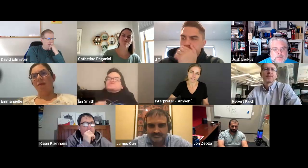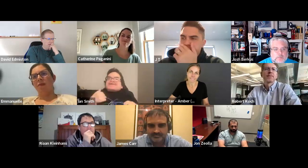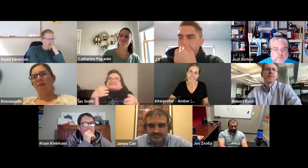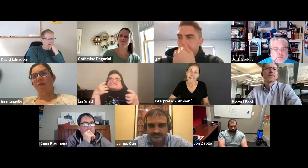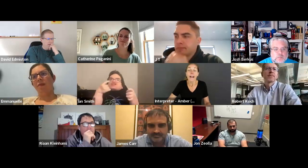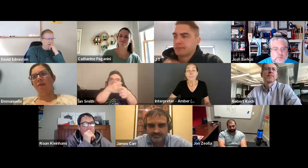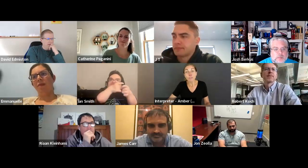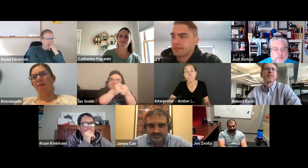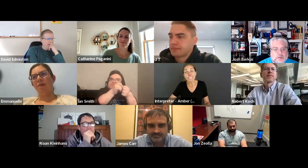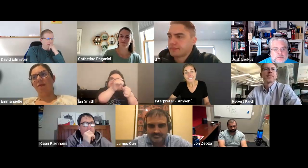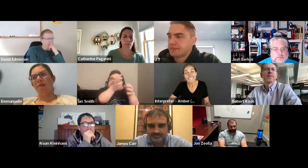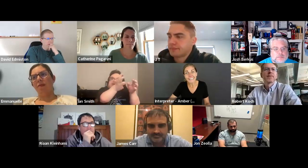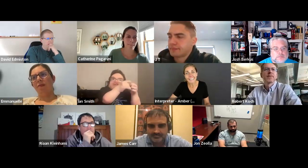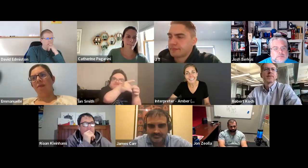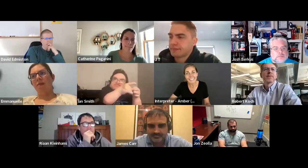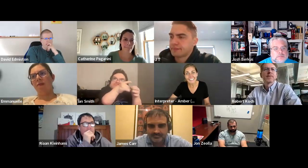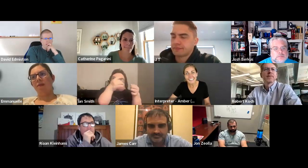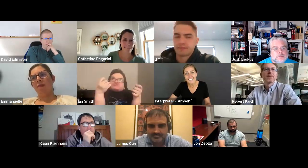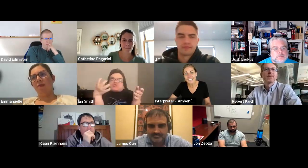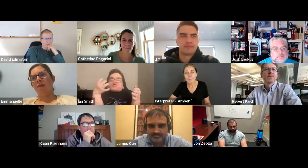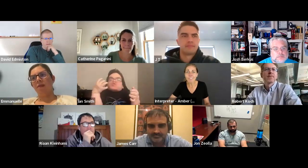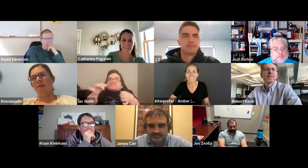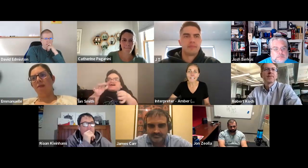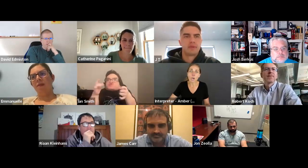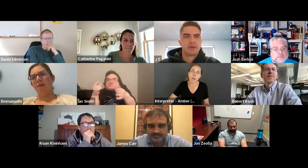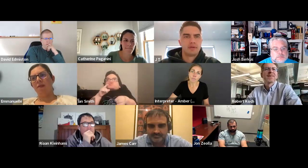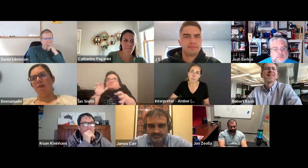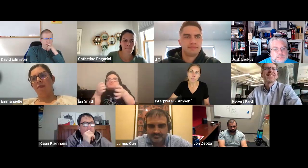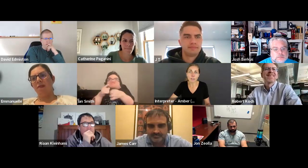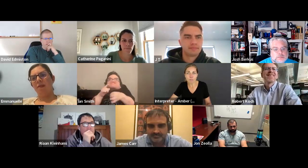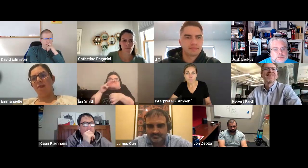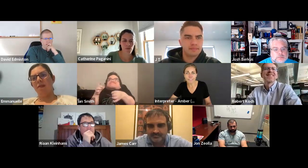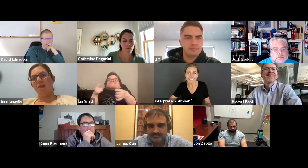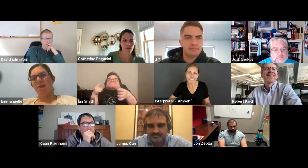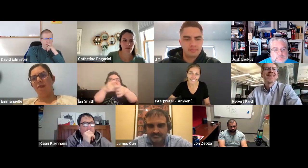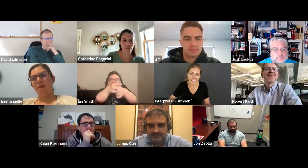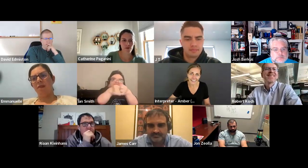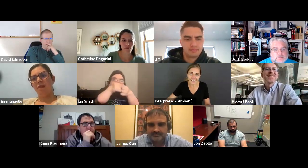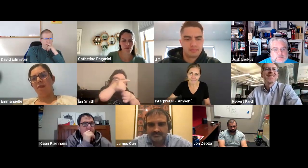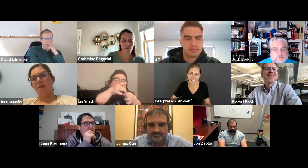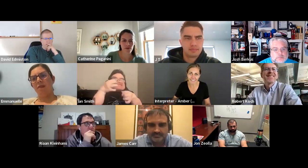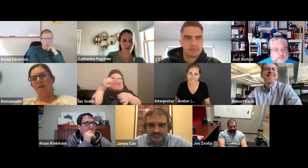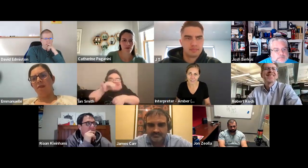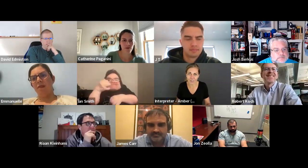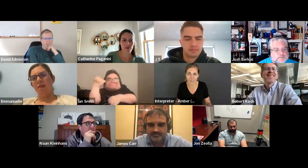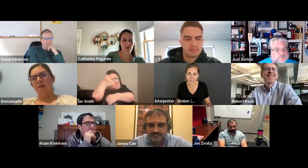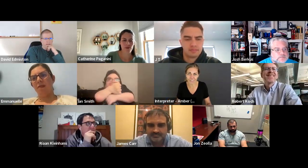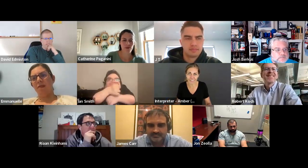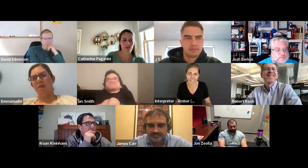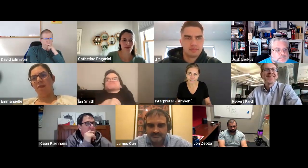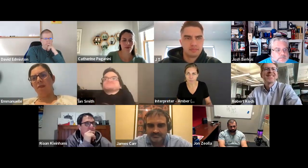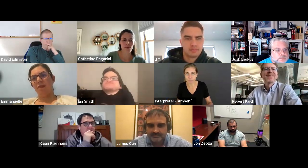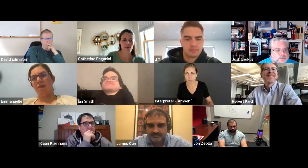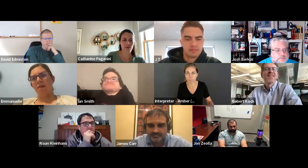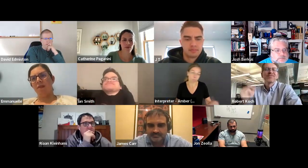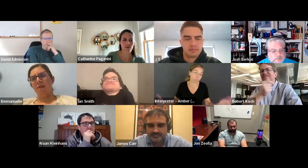okay. Unfortunately, there was a conflict with the conference, and then it made it so, yeah,